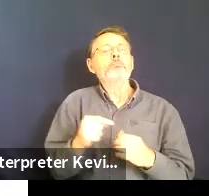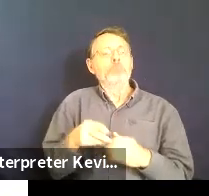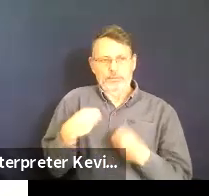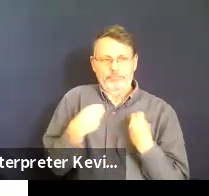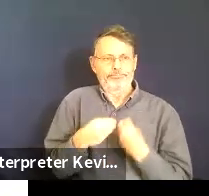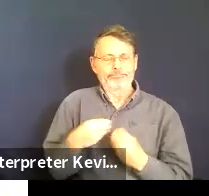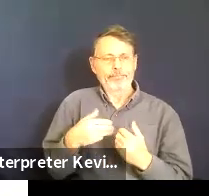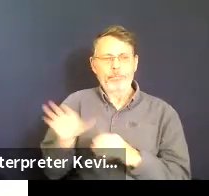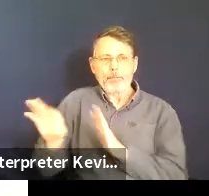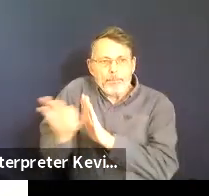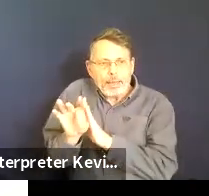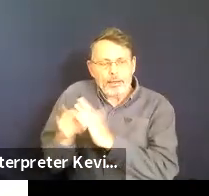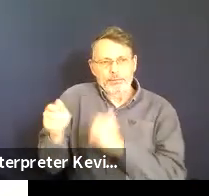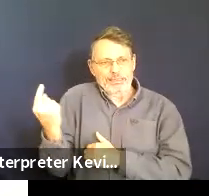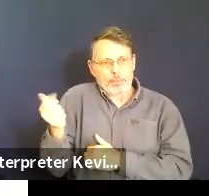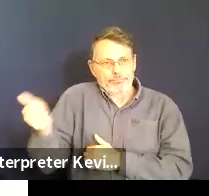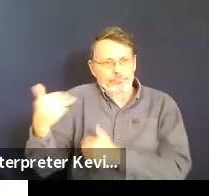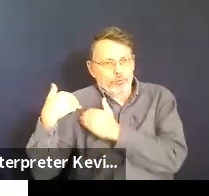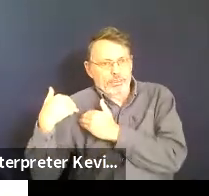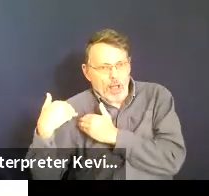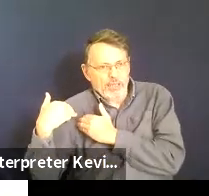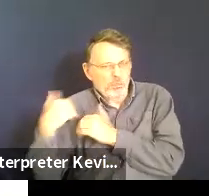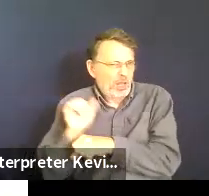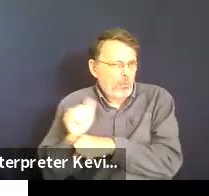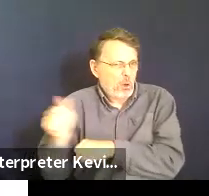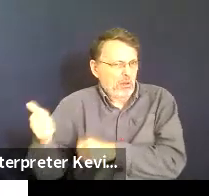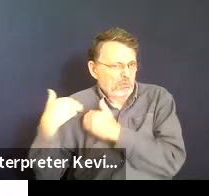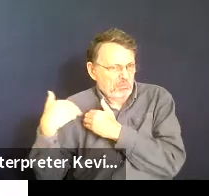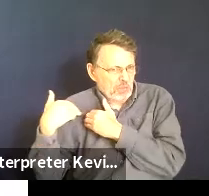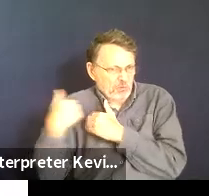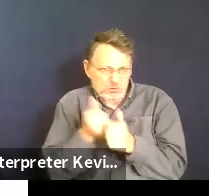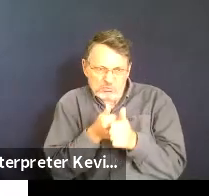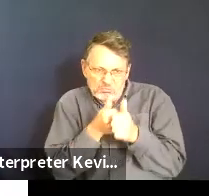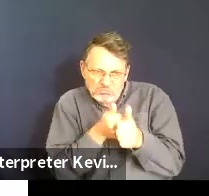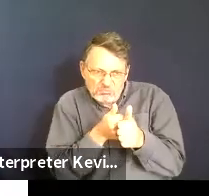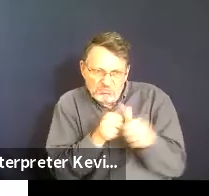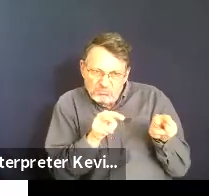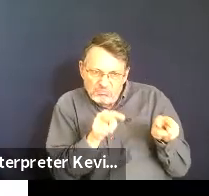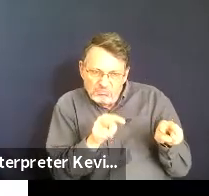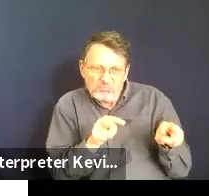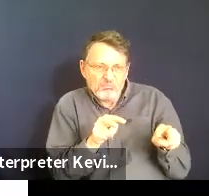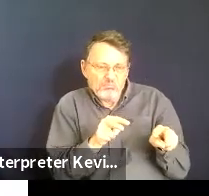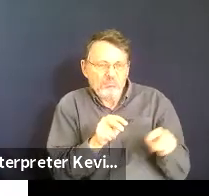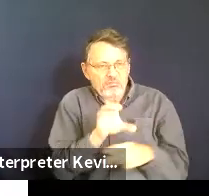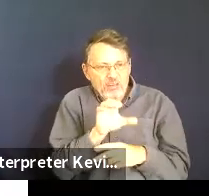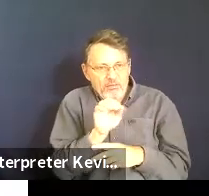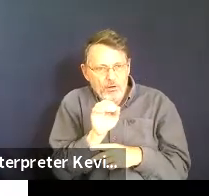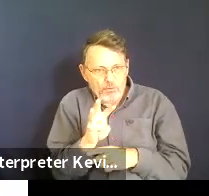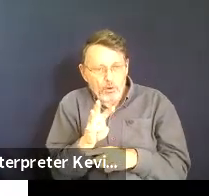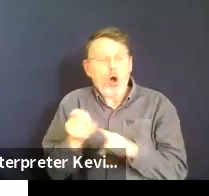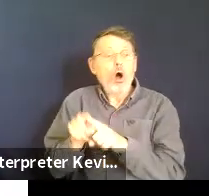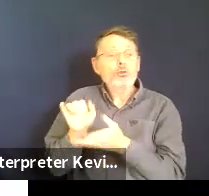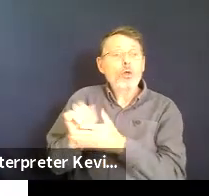responsible employee to coordinate compliance with Section 504. That person